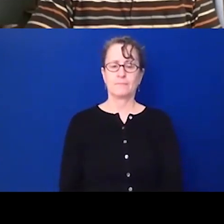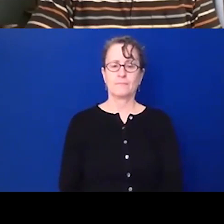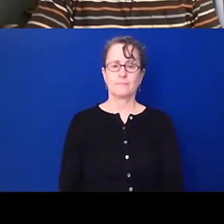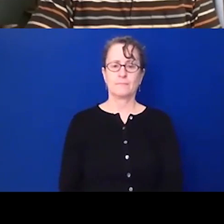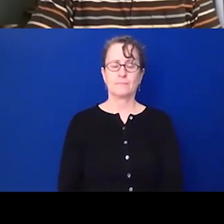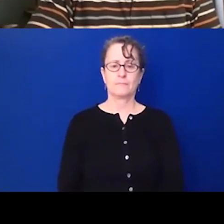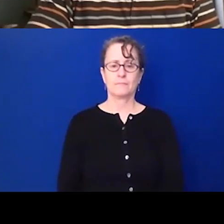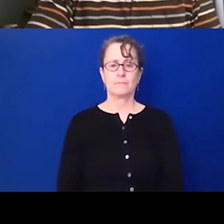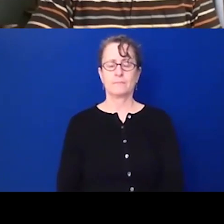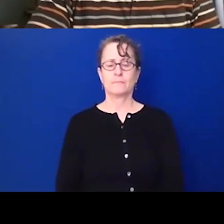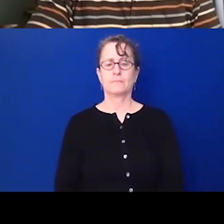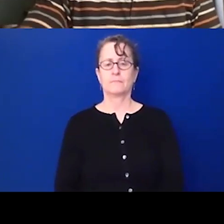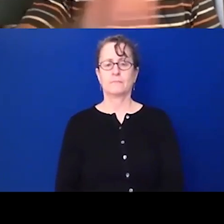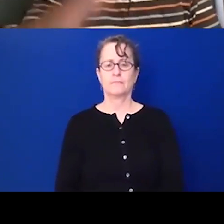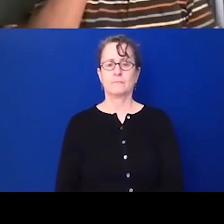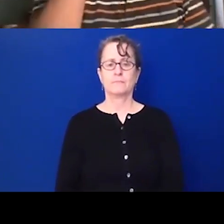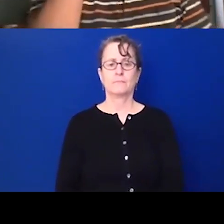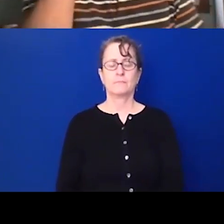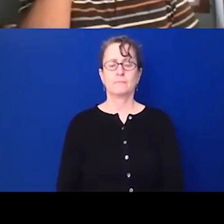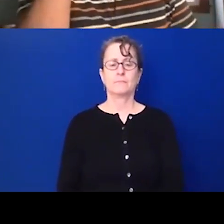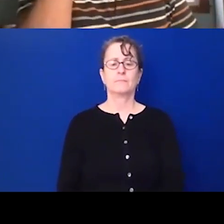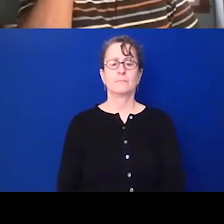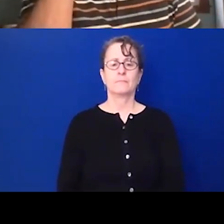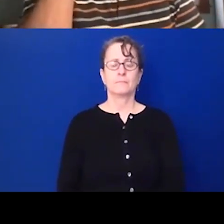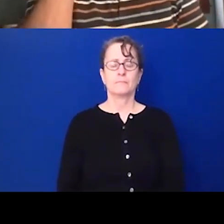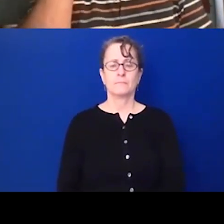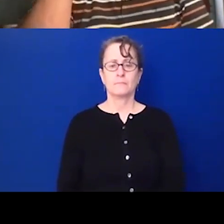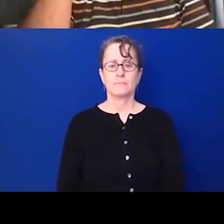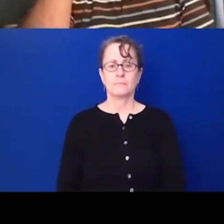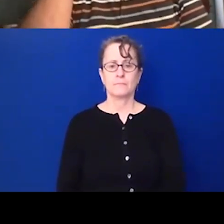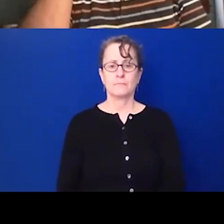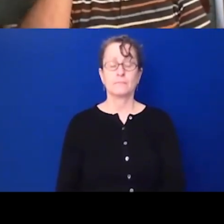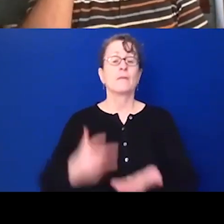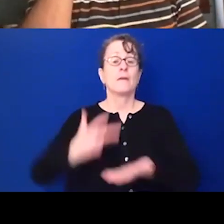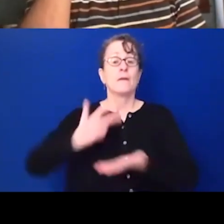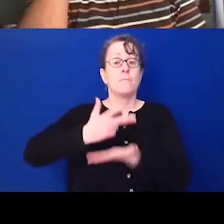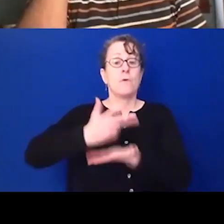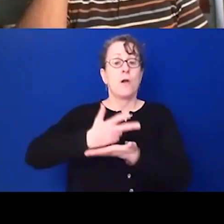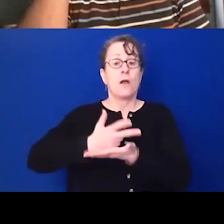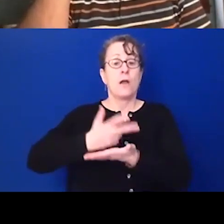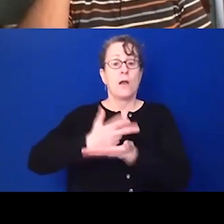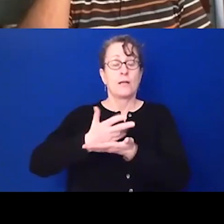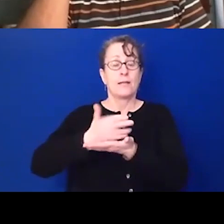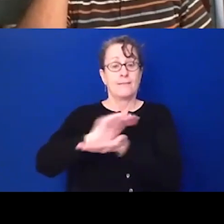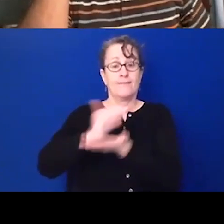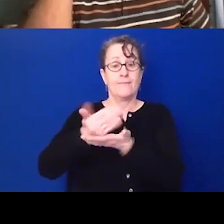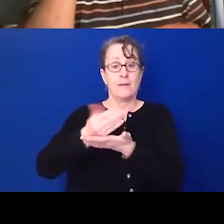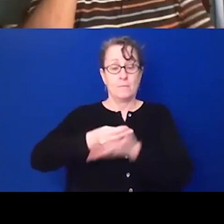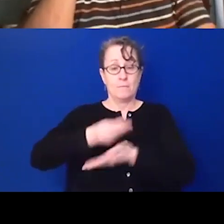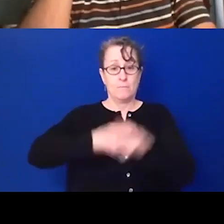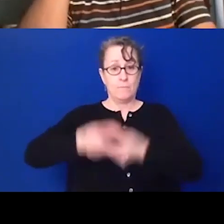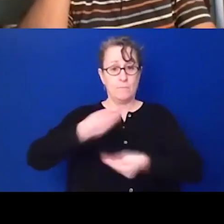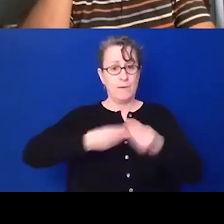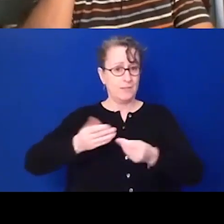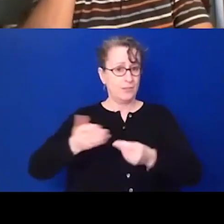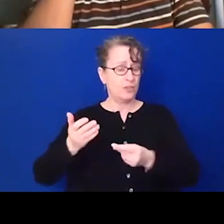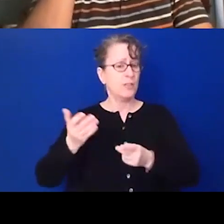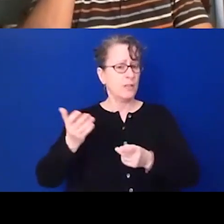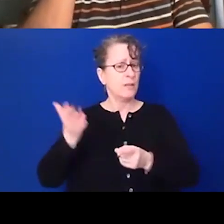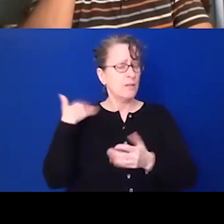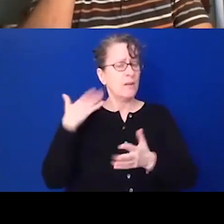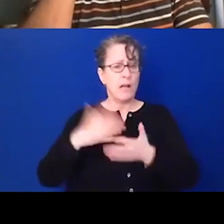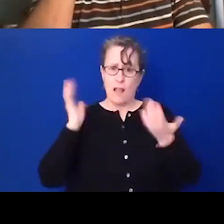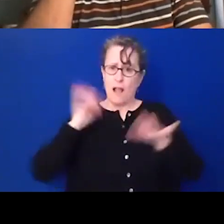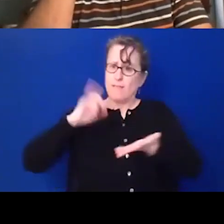lengthy and complex discussion of the parking fund budget as compared to the discussion that also occurred last week